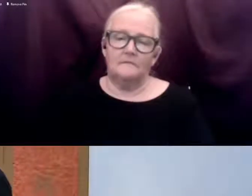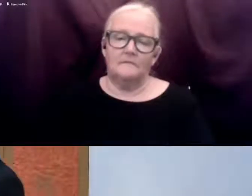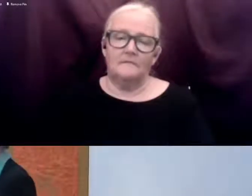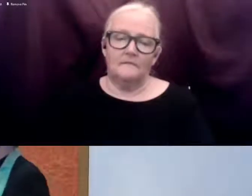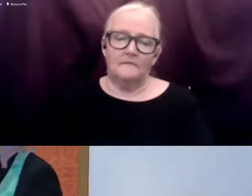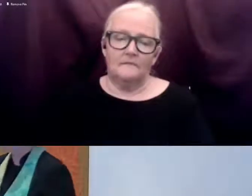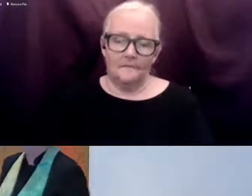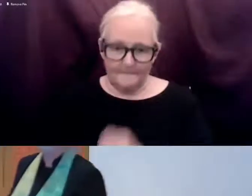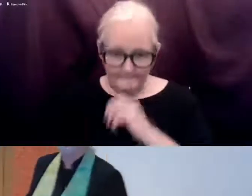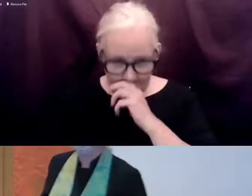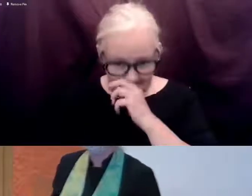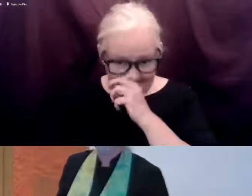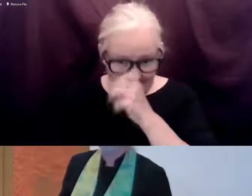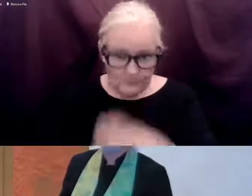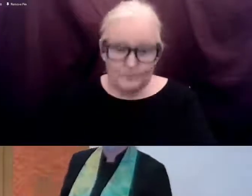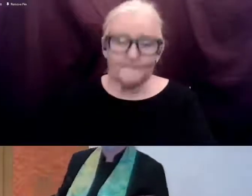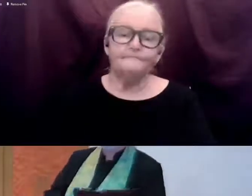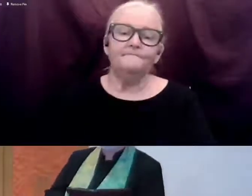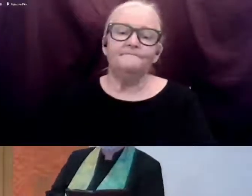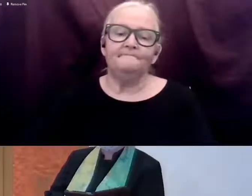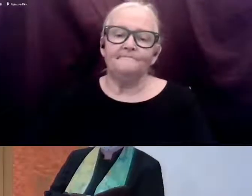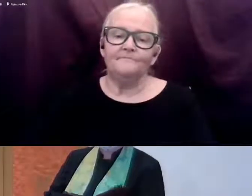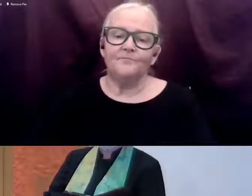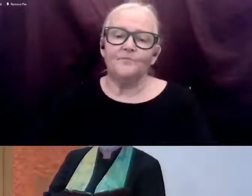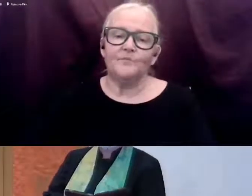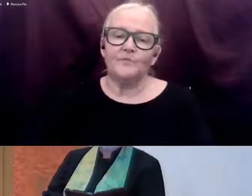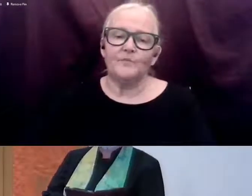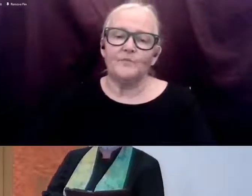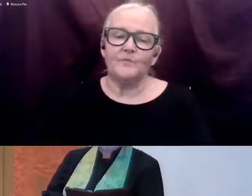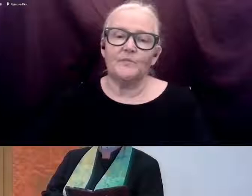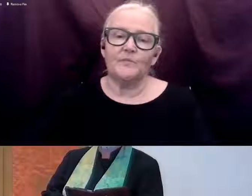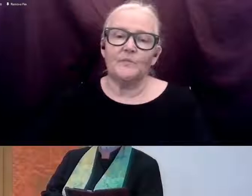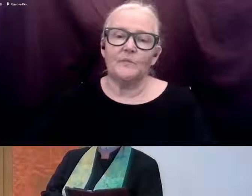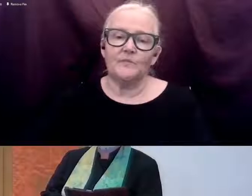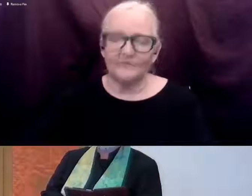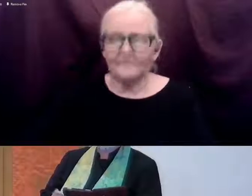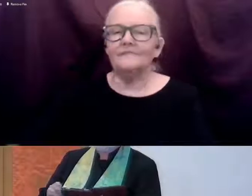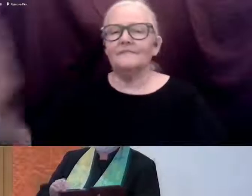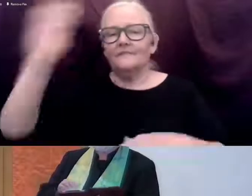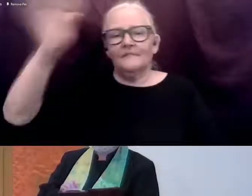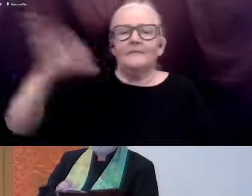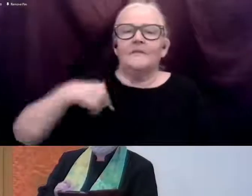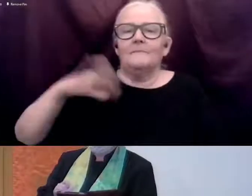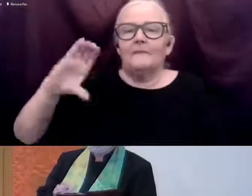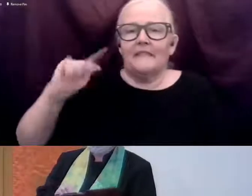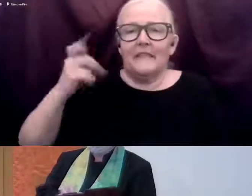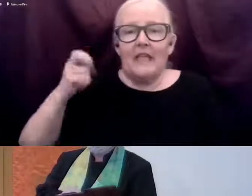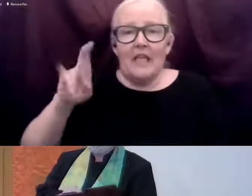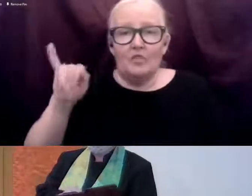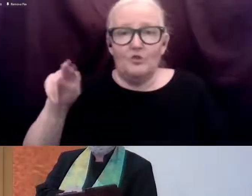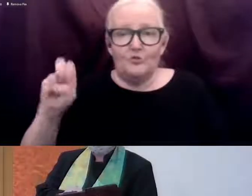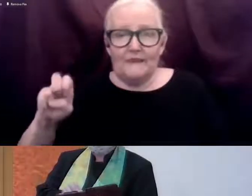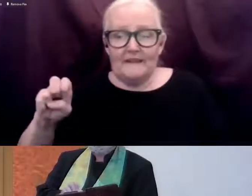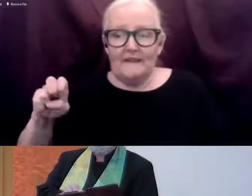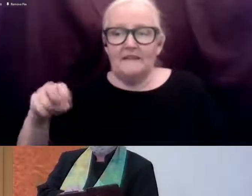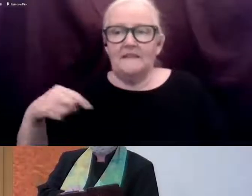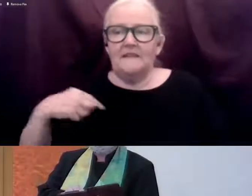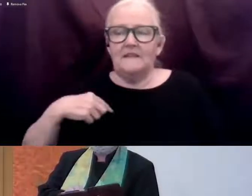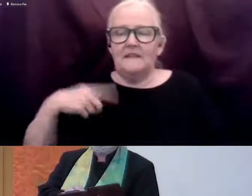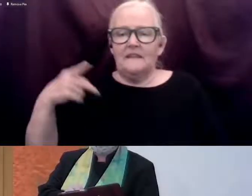few candles too. Hi, I'm Catherine, and Phyllis Ryder asked me to come and share with